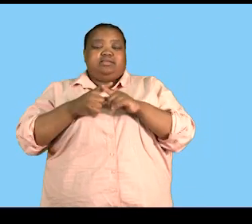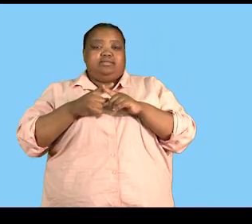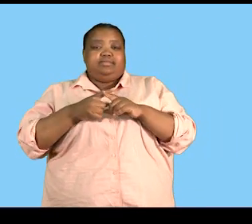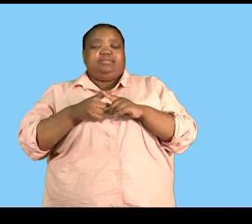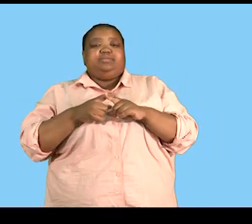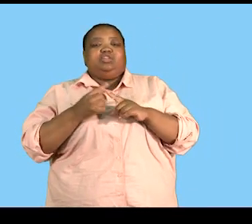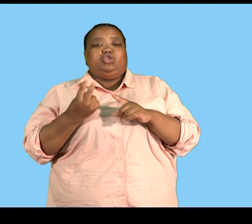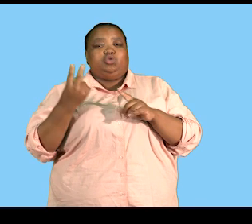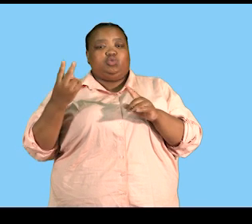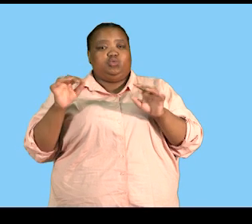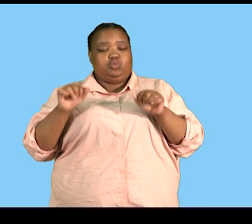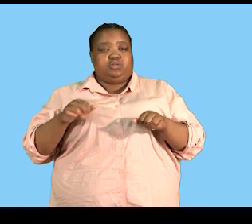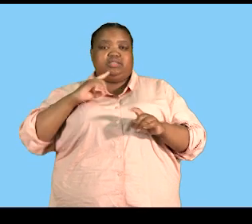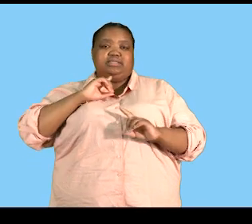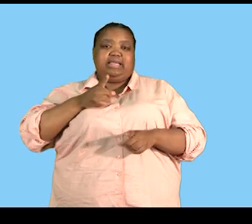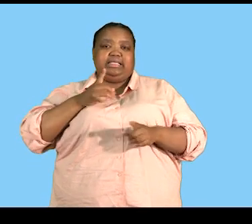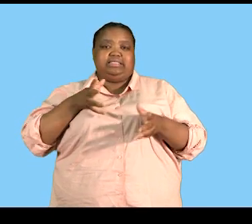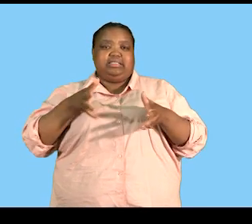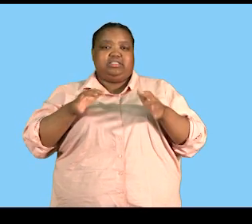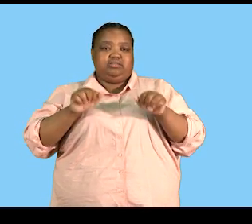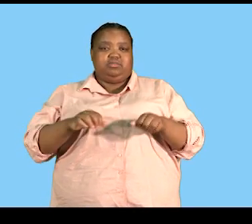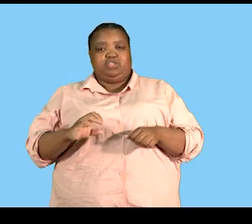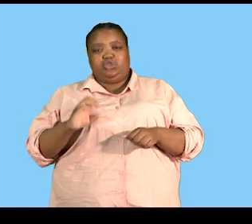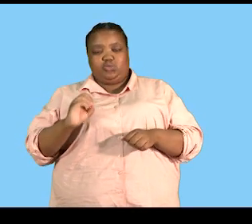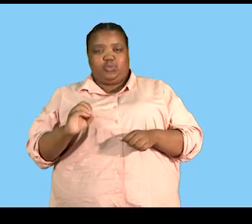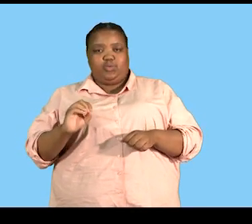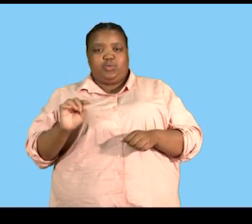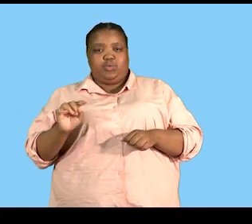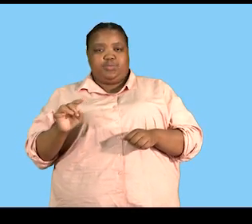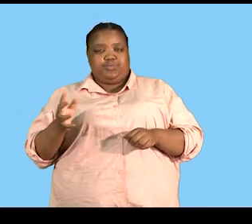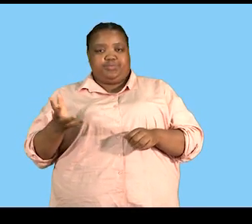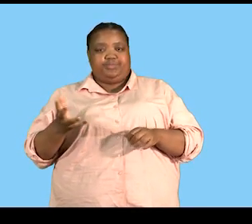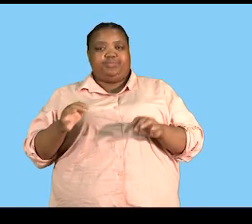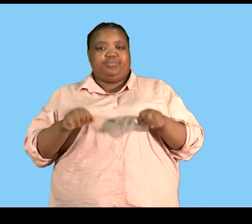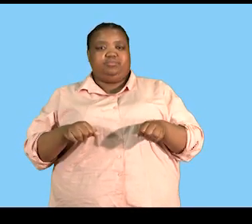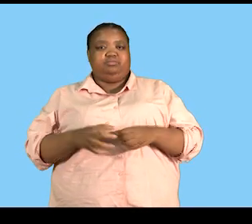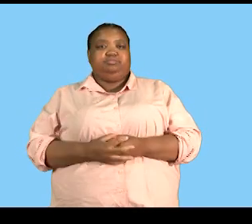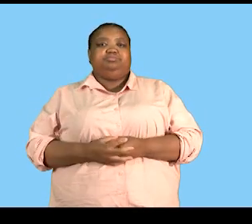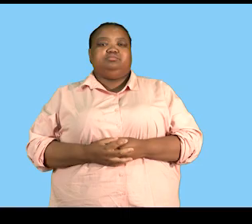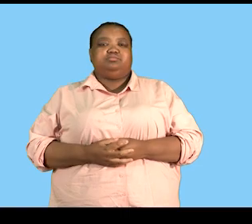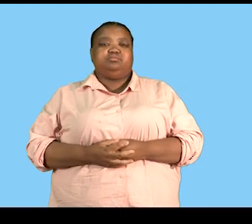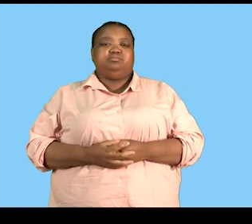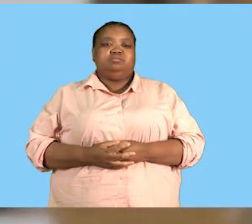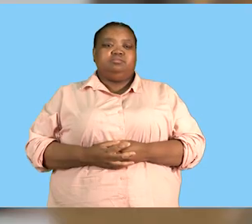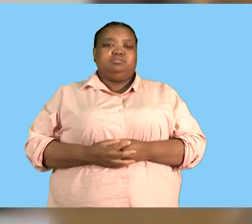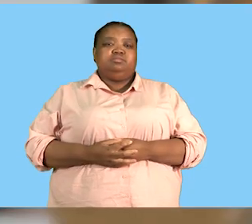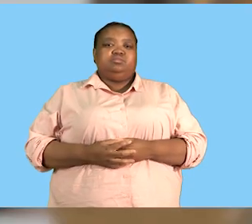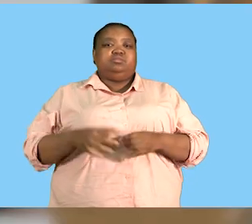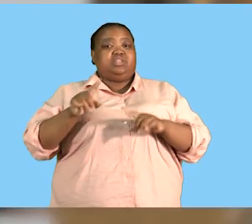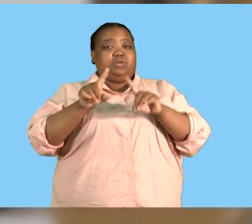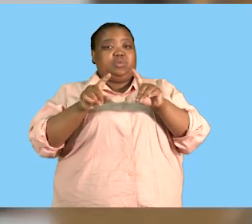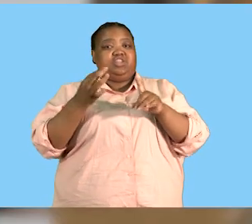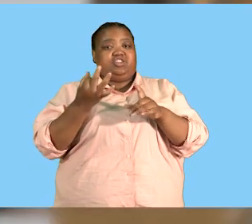you'll multiply by 2. That will be your answer. It's not a 0. And that